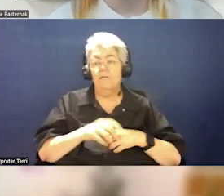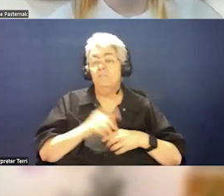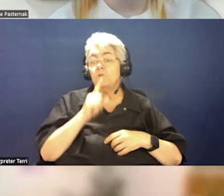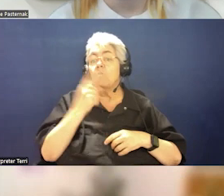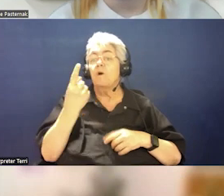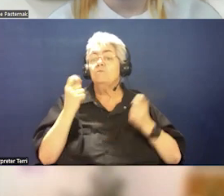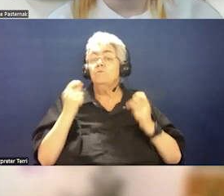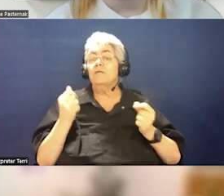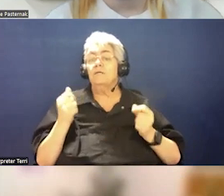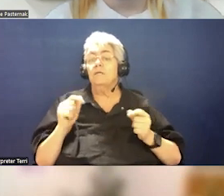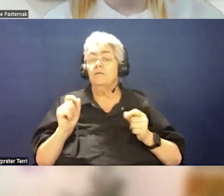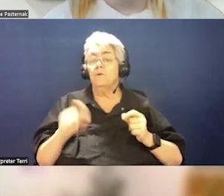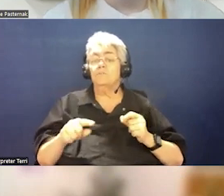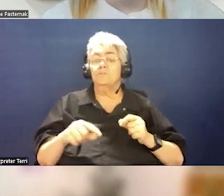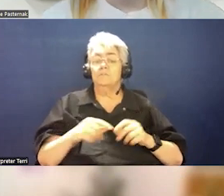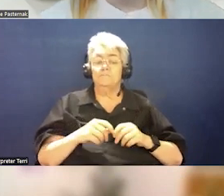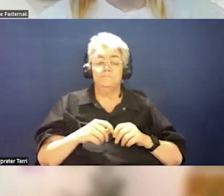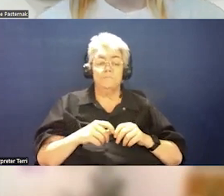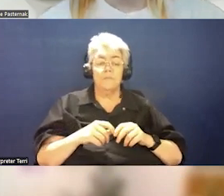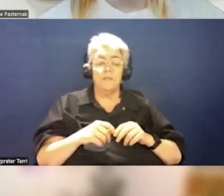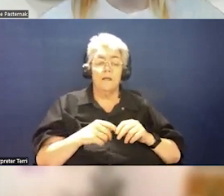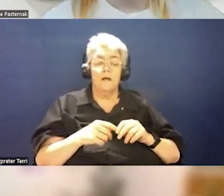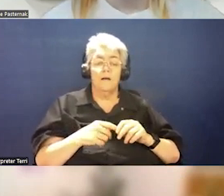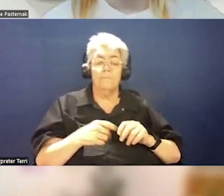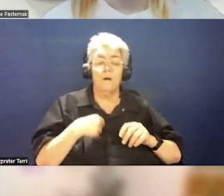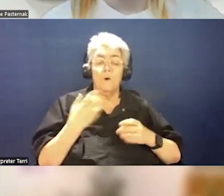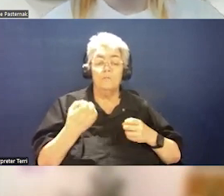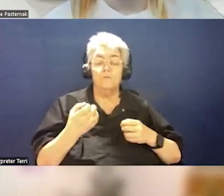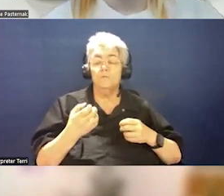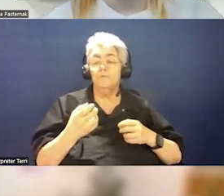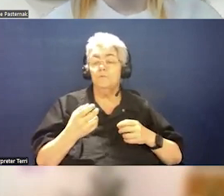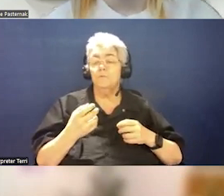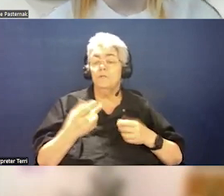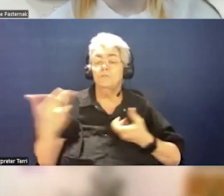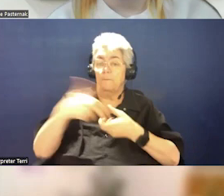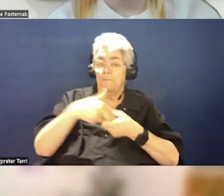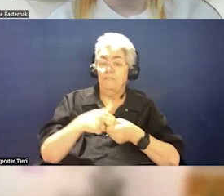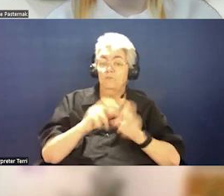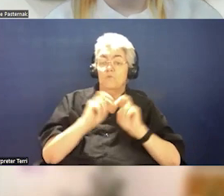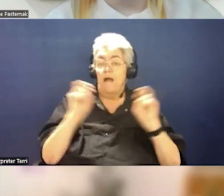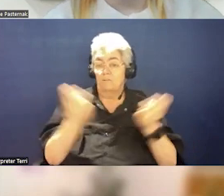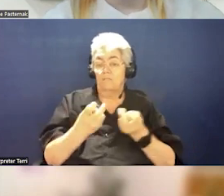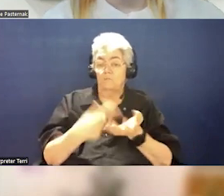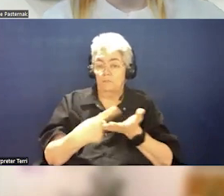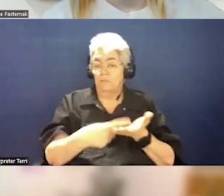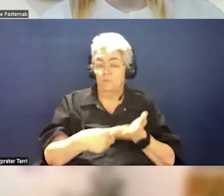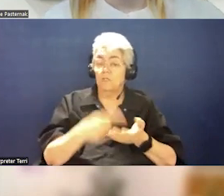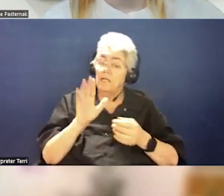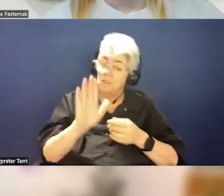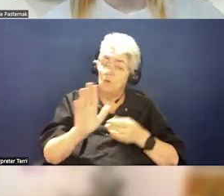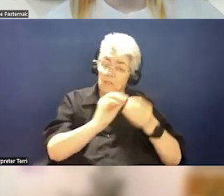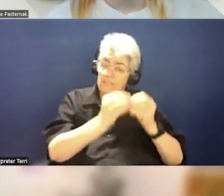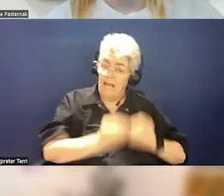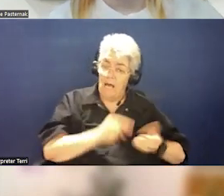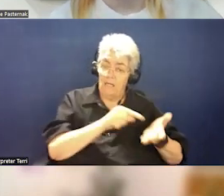question because I want to jump quickly into the roundtable discussion. In your data, is there data that